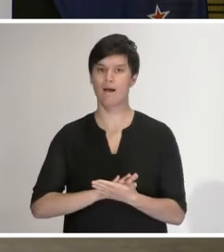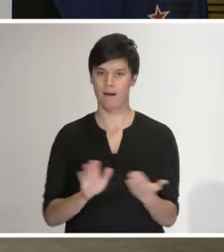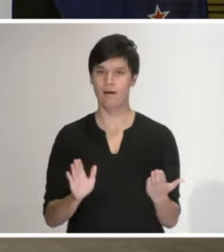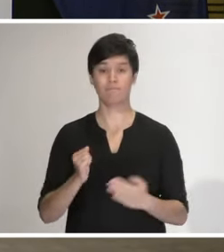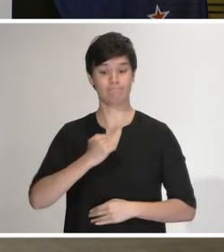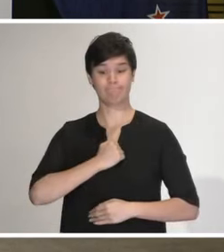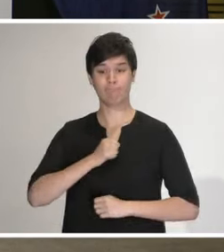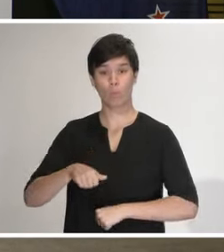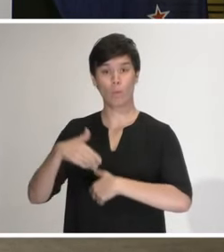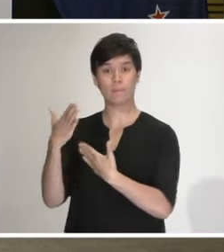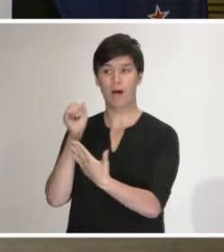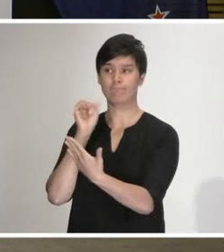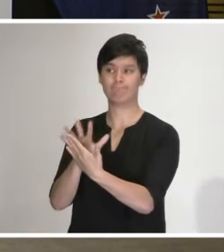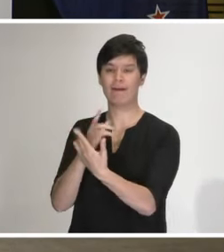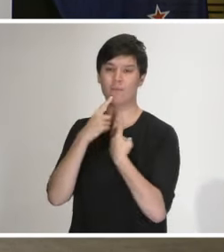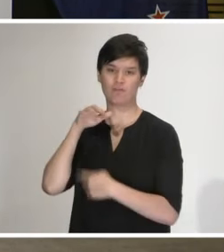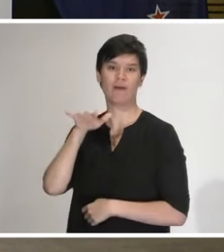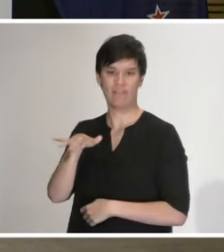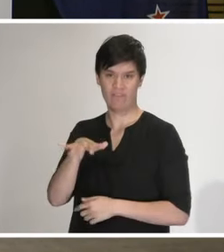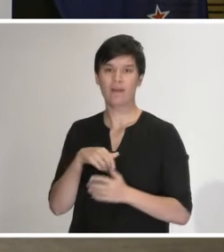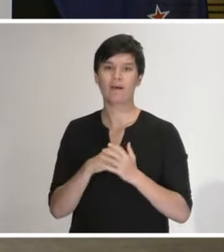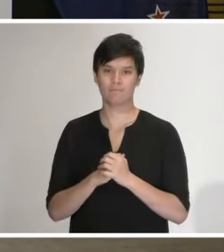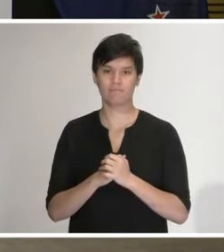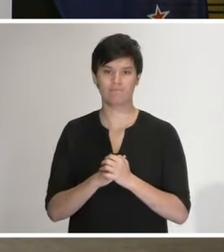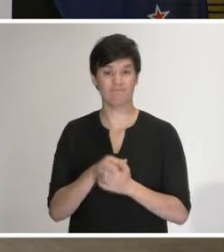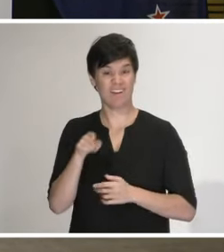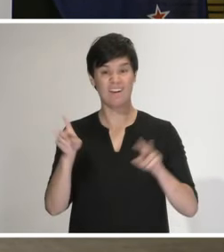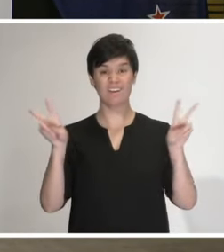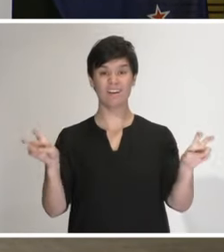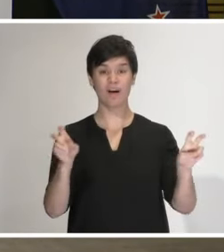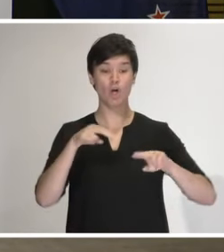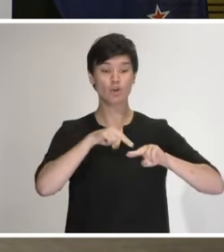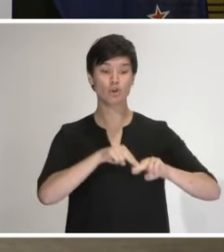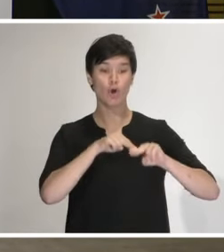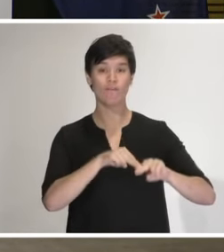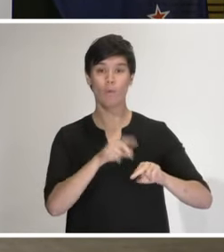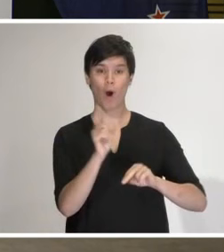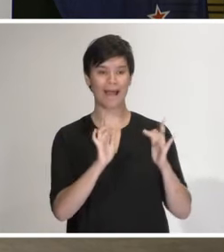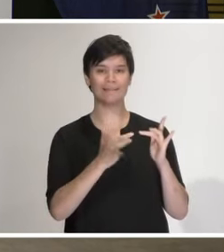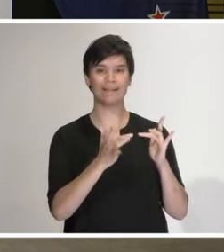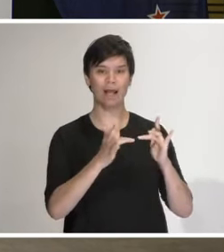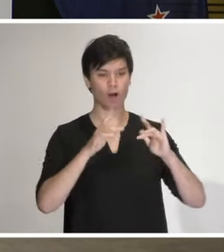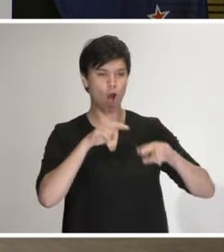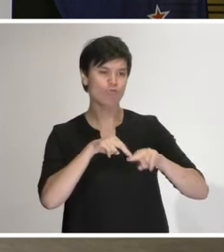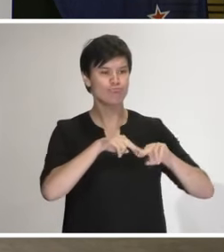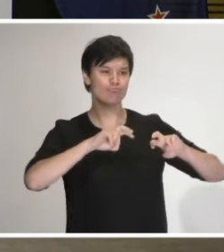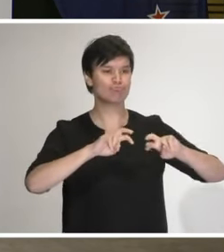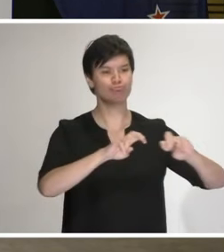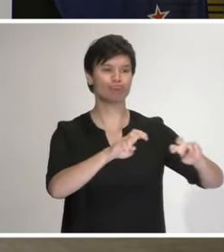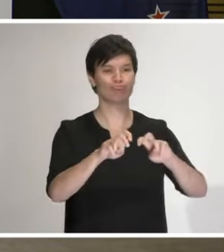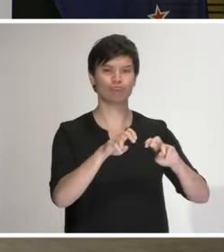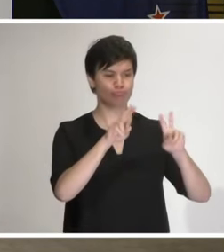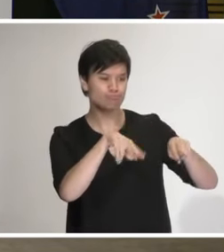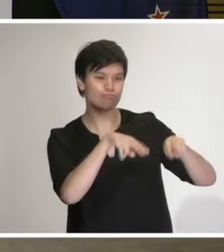website and through other media channels that says surf the internet, not the sea at the moment. And I think that message is clear, so I would ask anyone who's doing